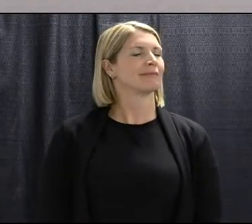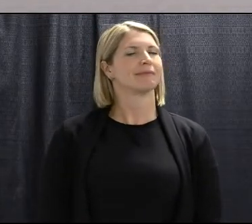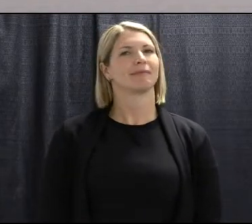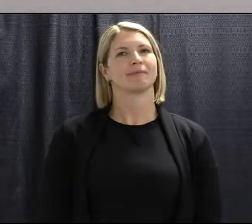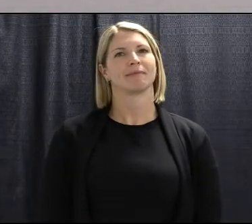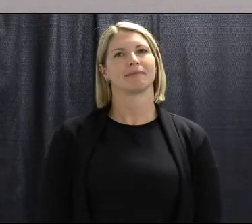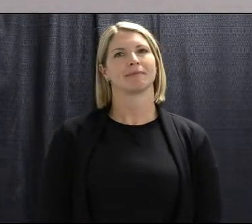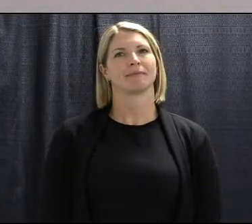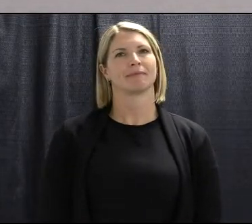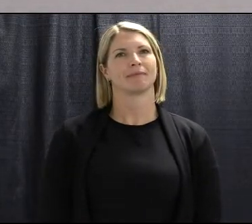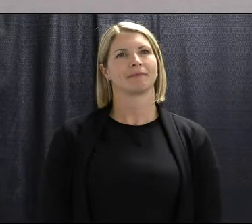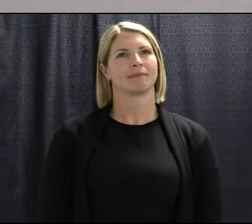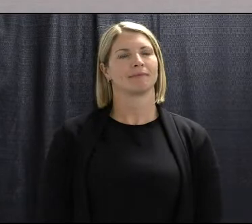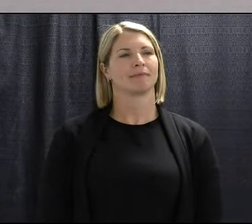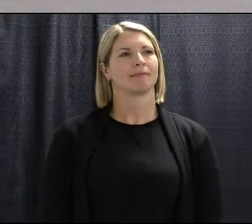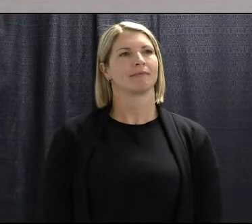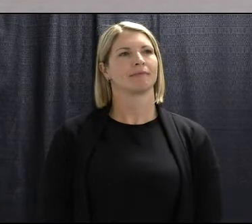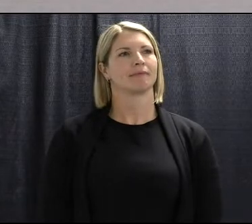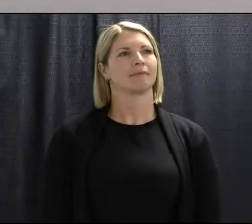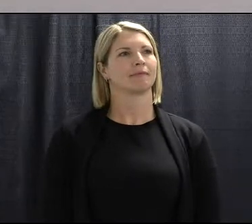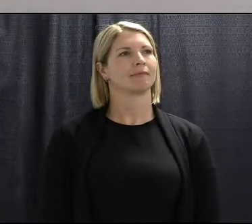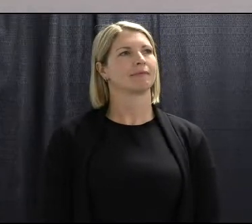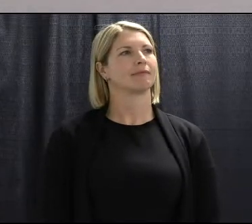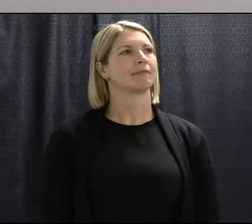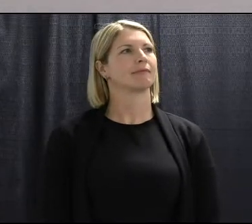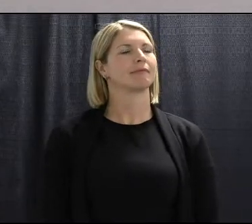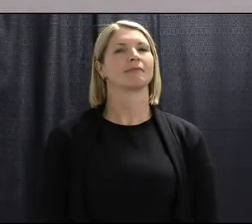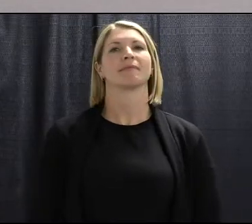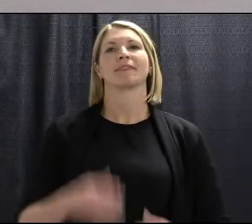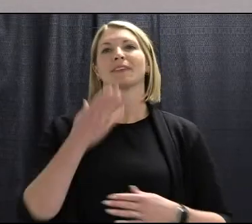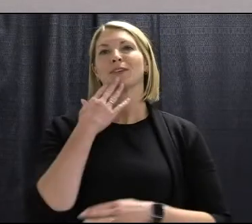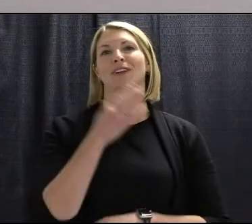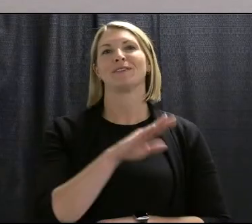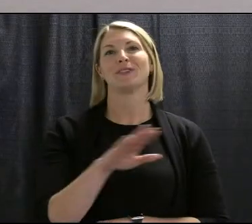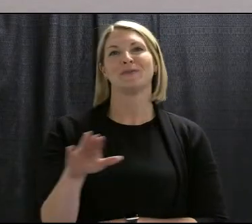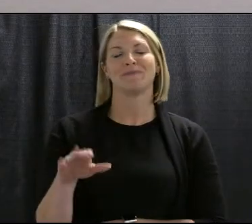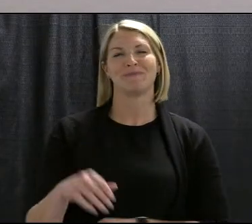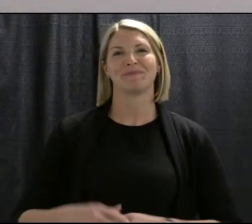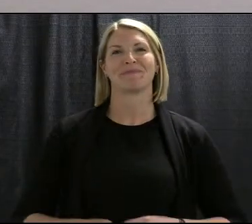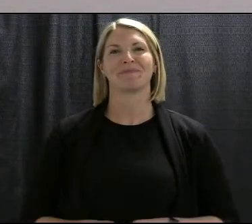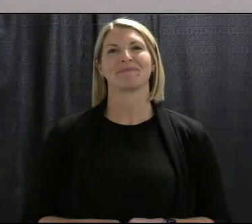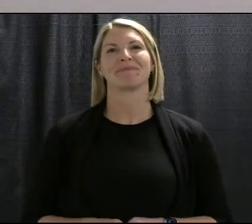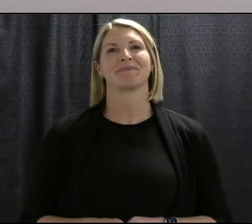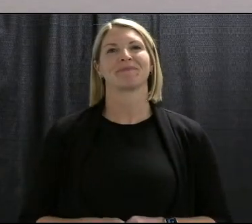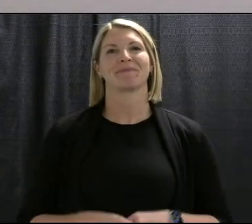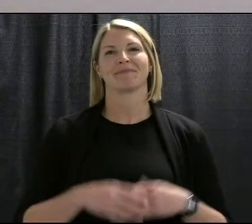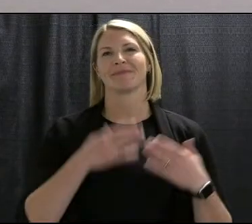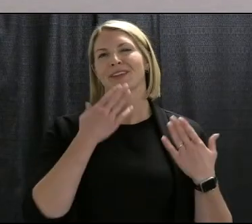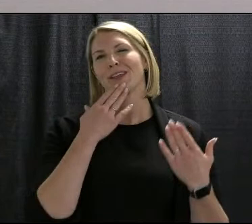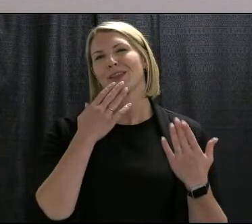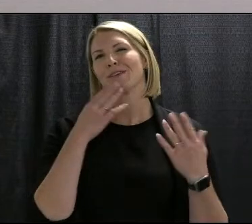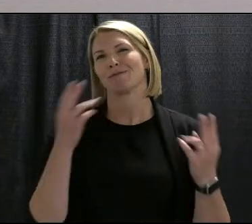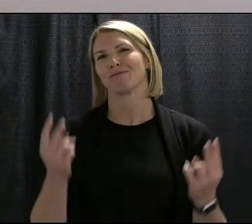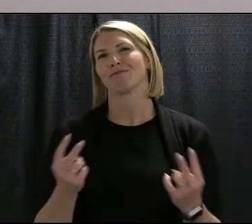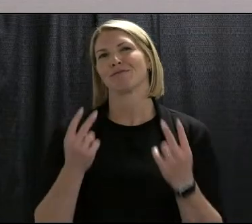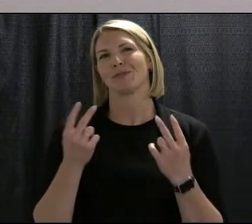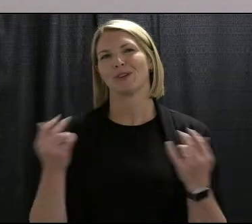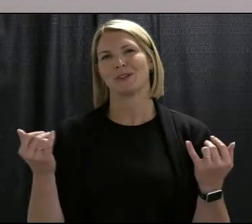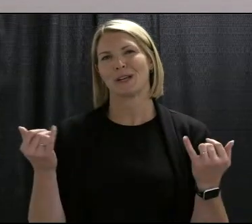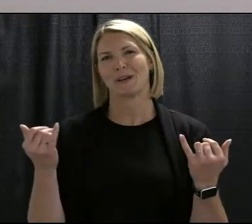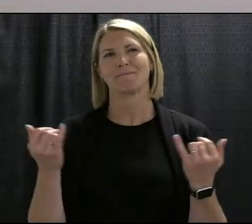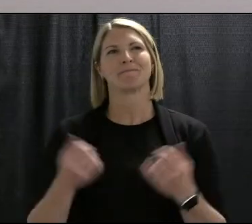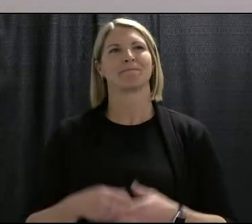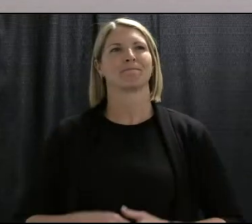But it's all good. All right, so good afternoon, everyone. And thank you certainly for joining us here for this